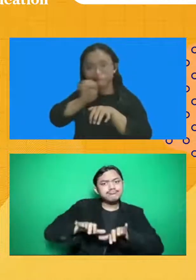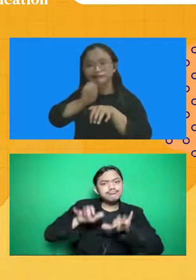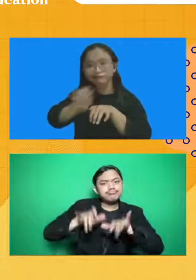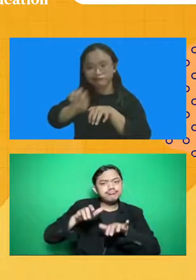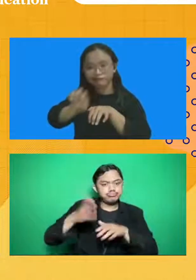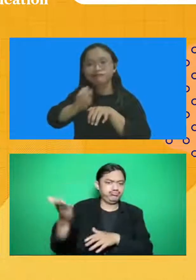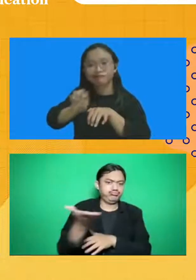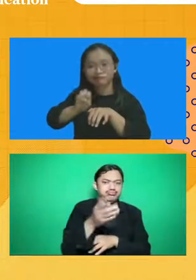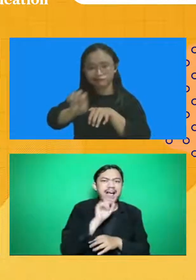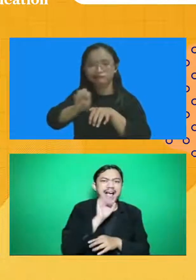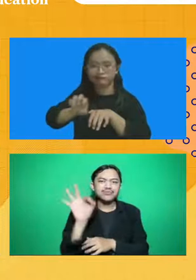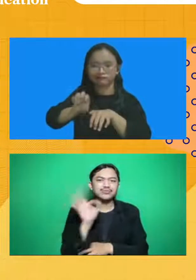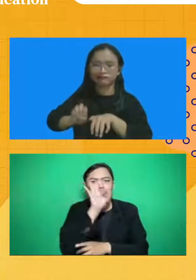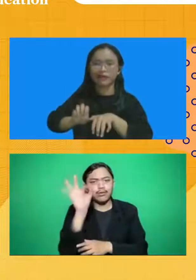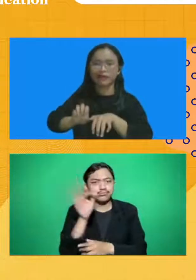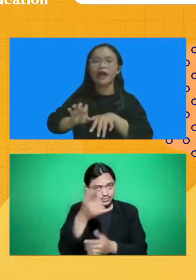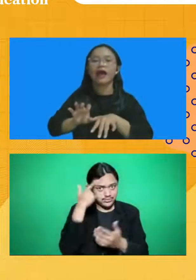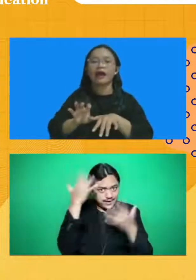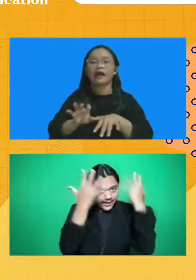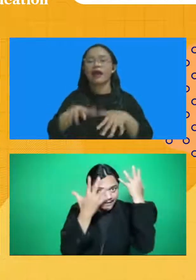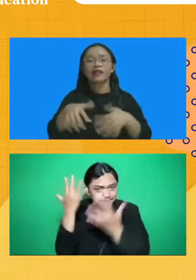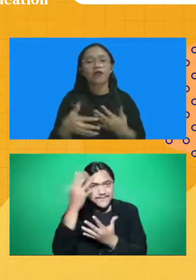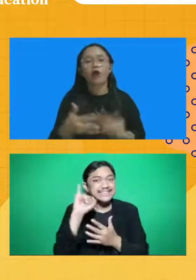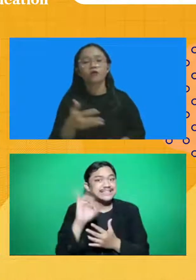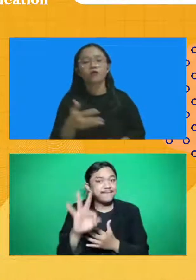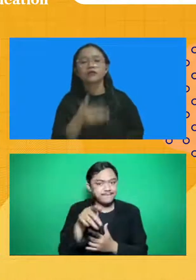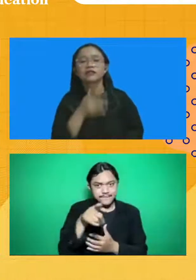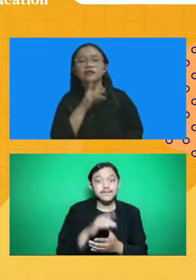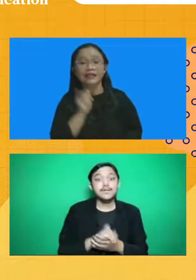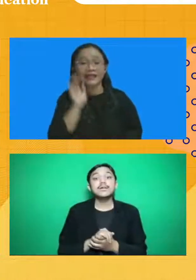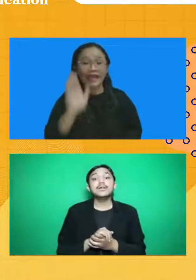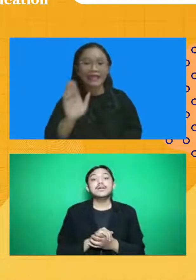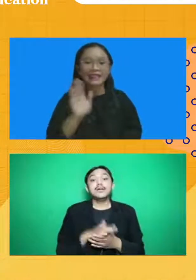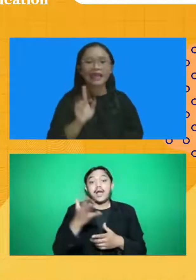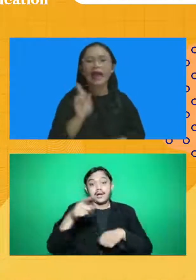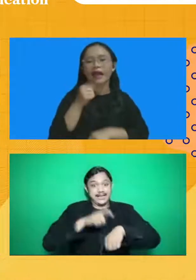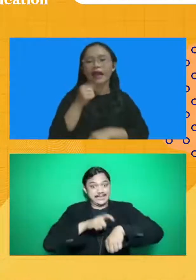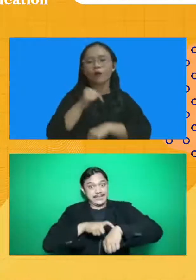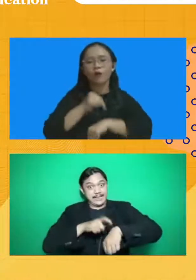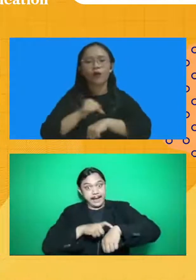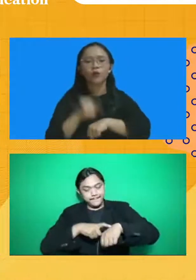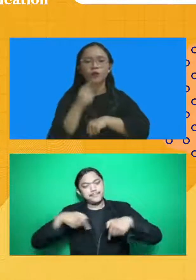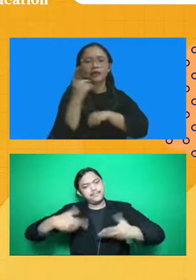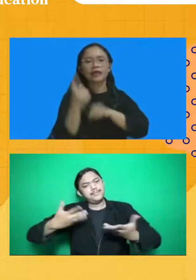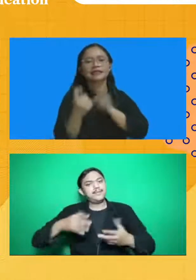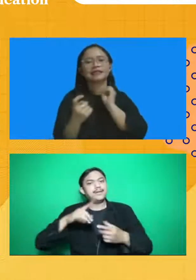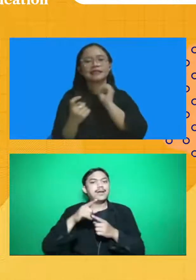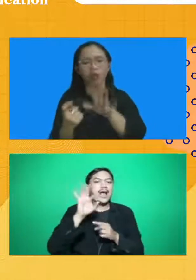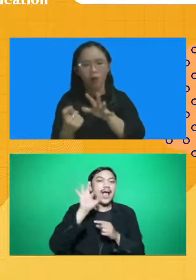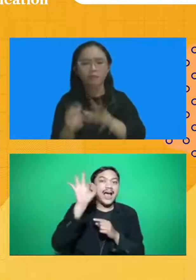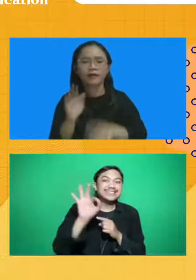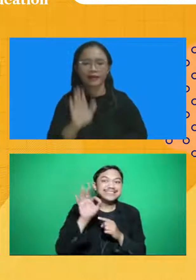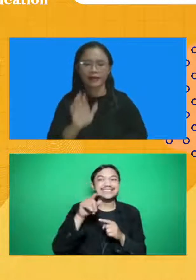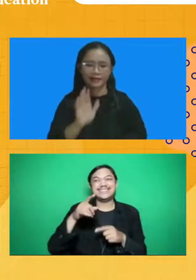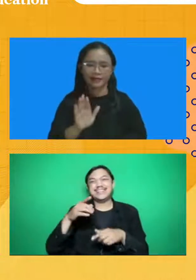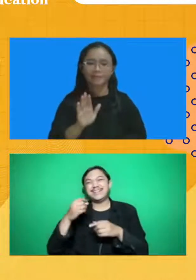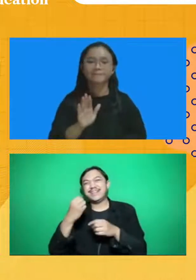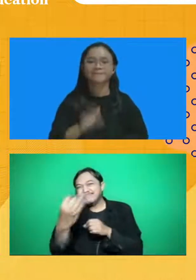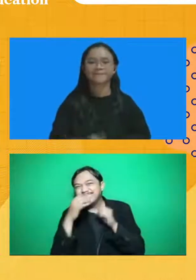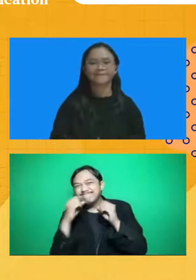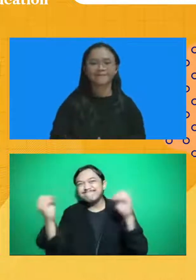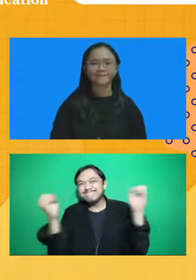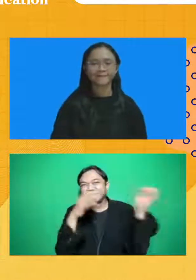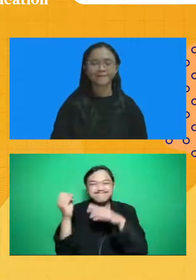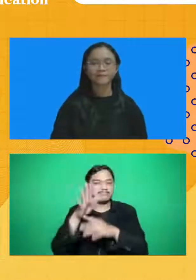main session. We will collect these and address them at the end of the main session. So now I would like to brief today's webinar.